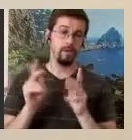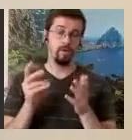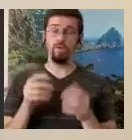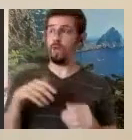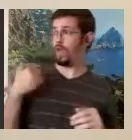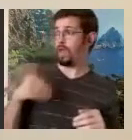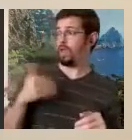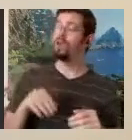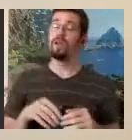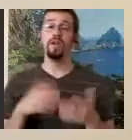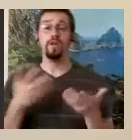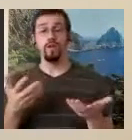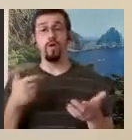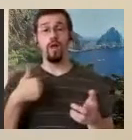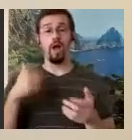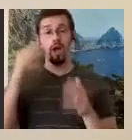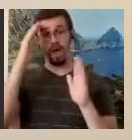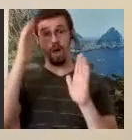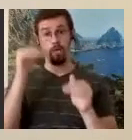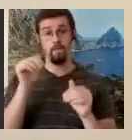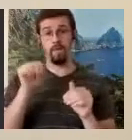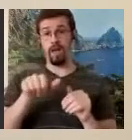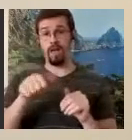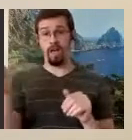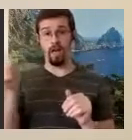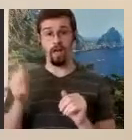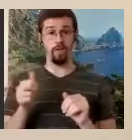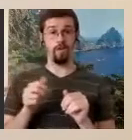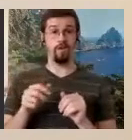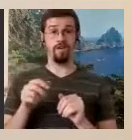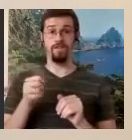I hope that all the 300 people who are watching